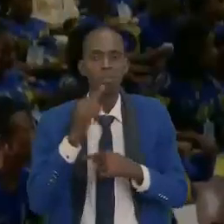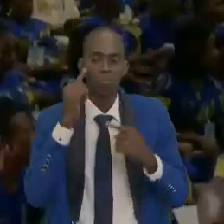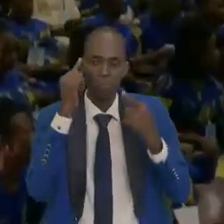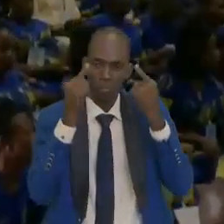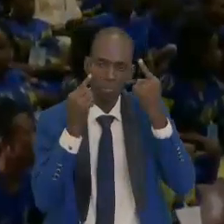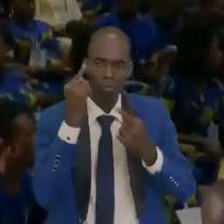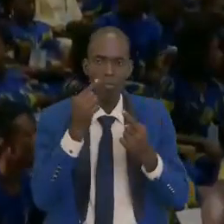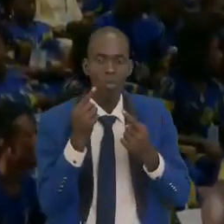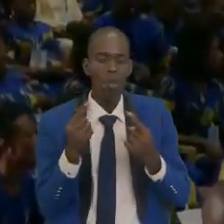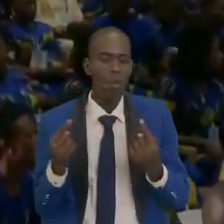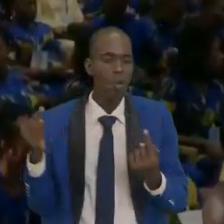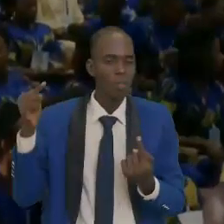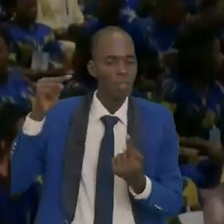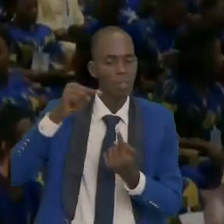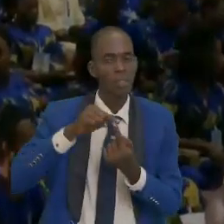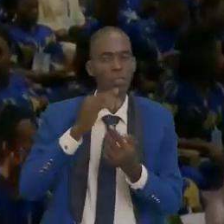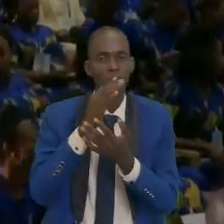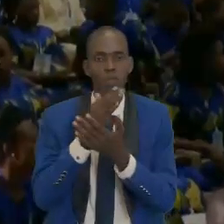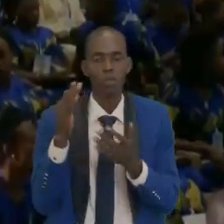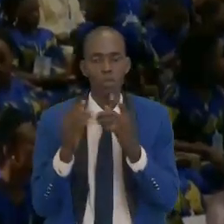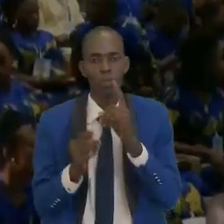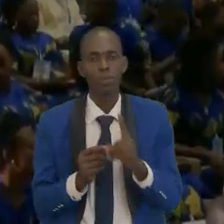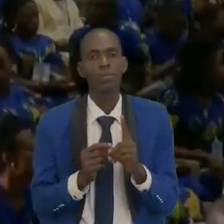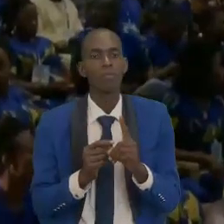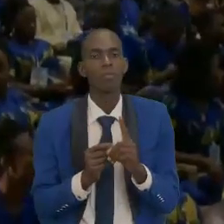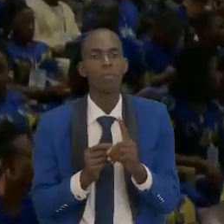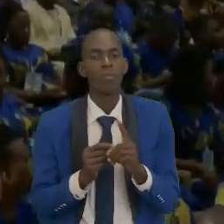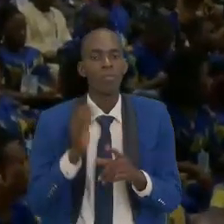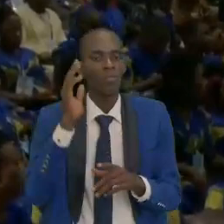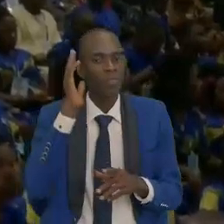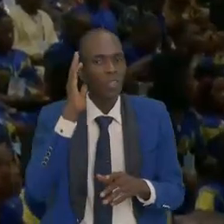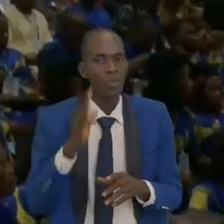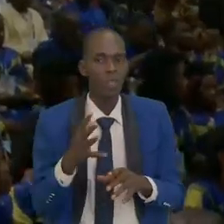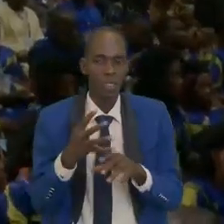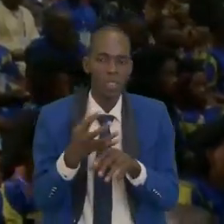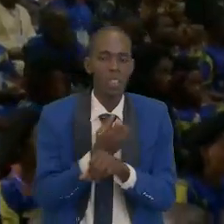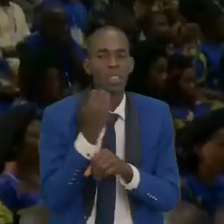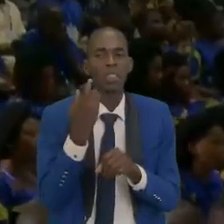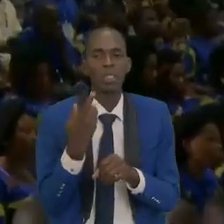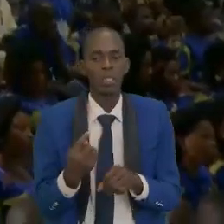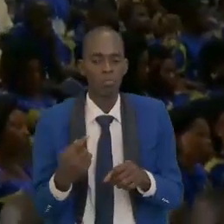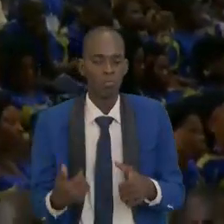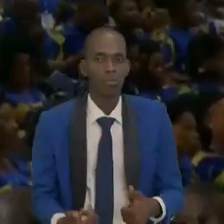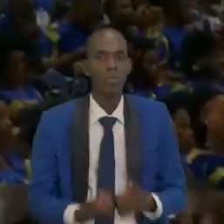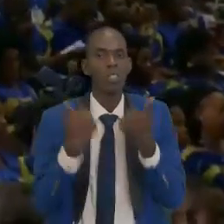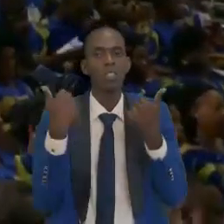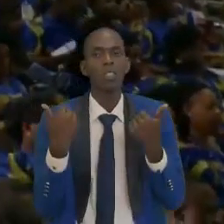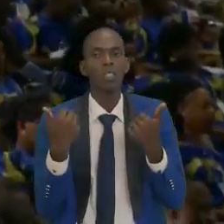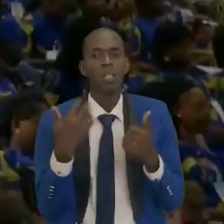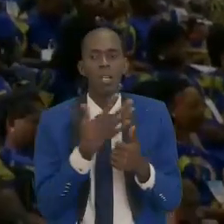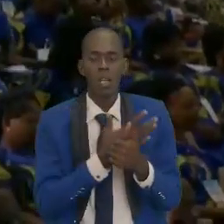until somebody will take the challenge and think